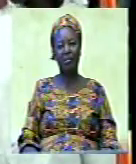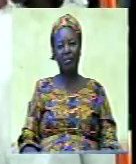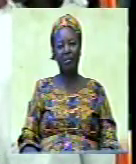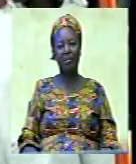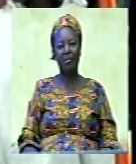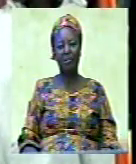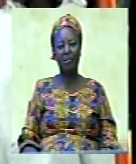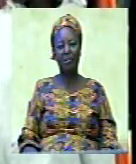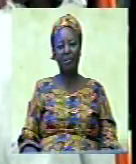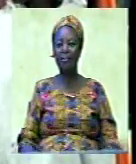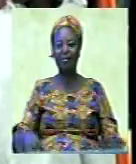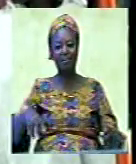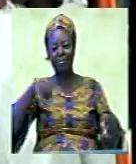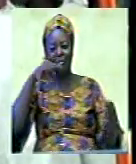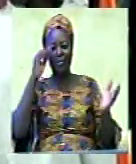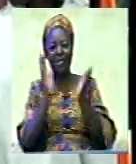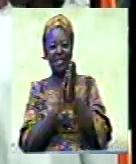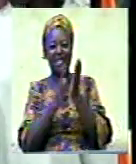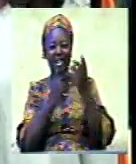Her name is Ada.